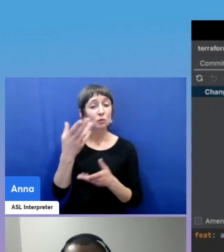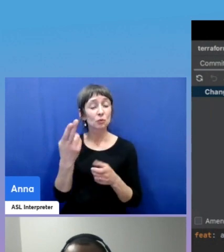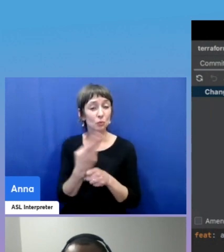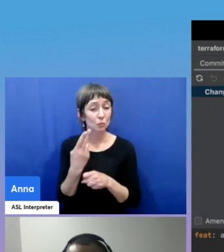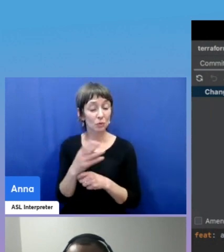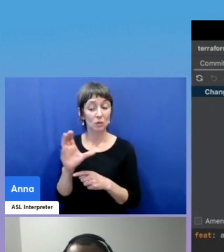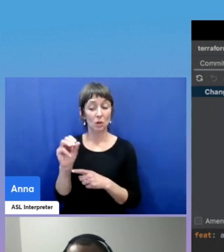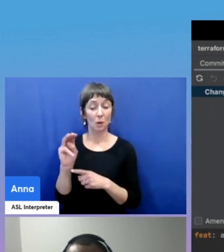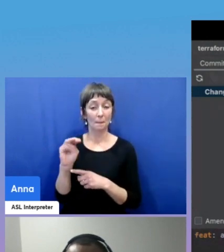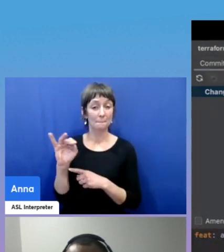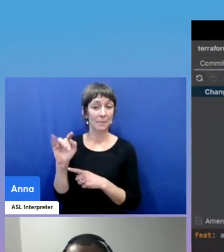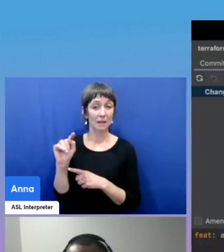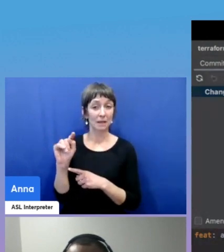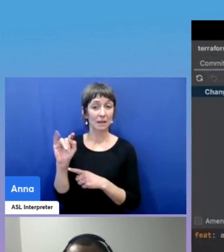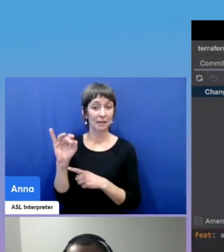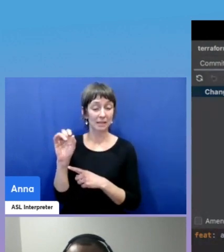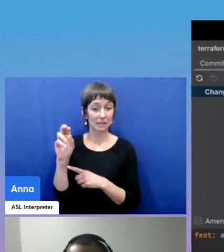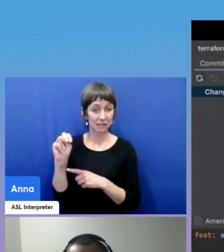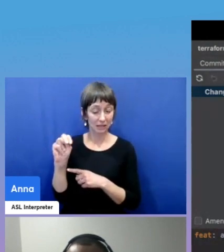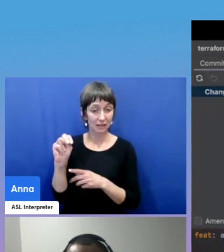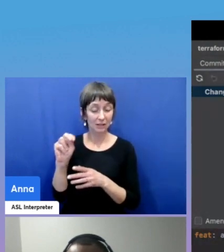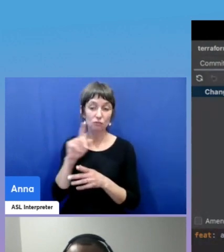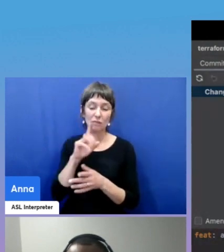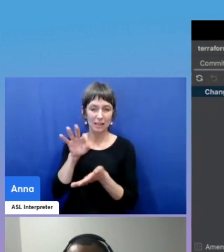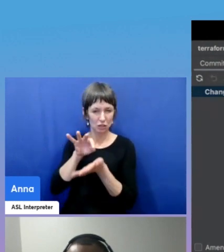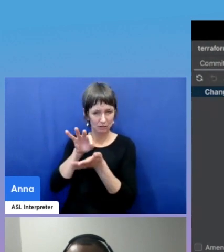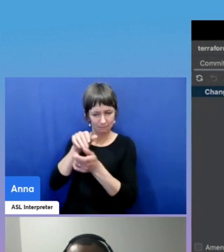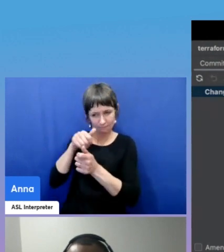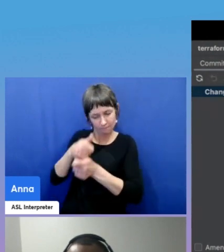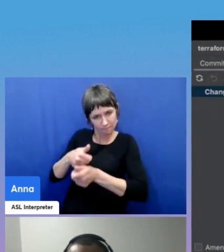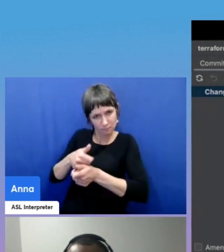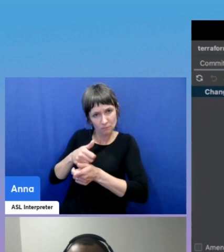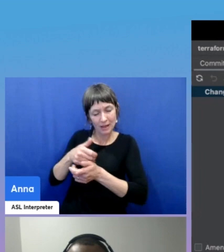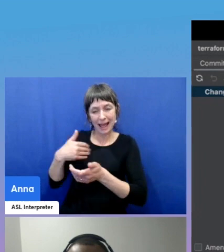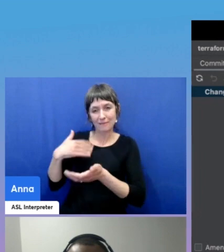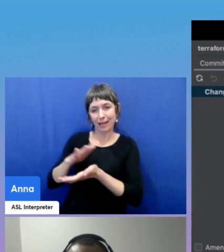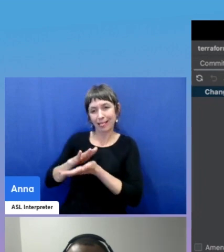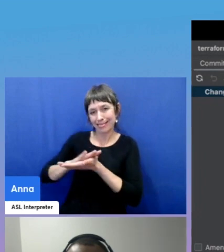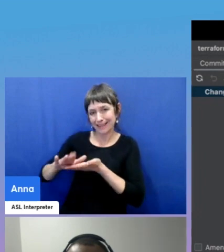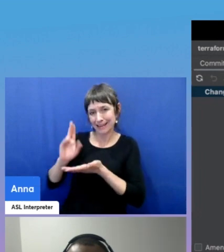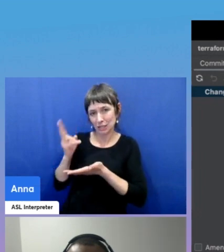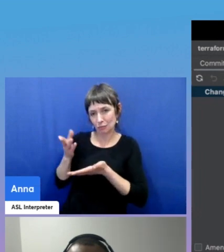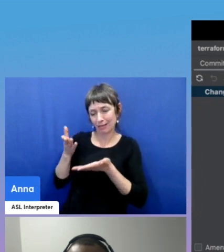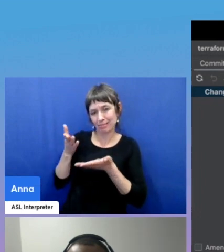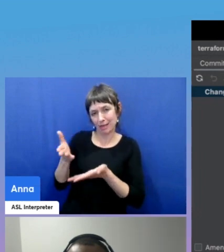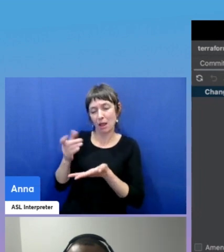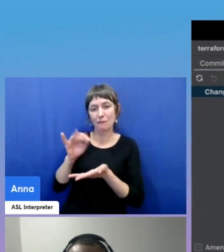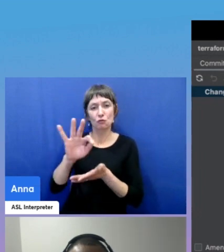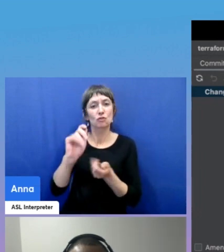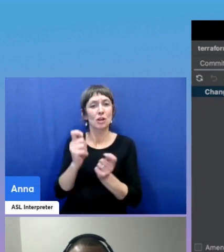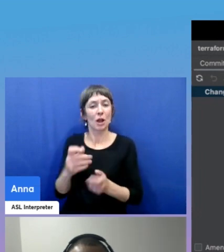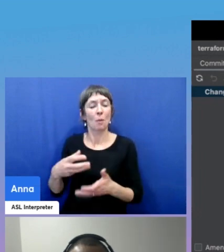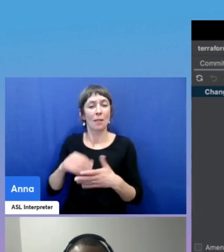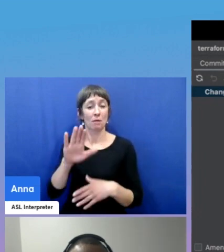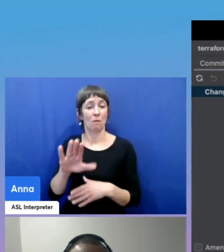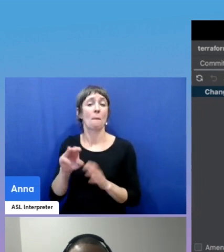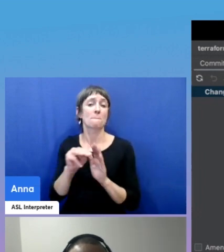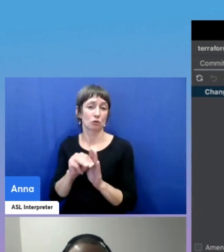also keep track and have a clean history of your changes within your module. So